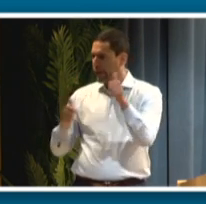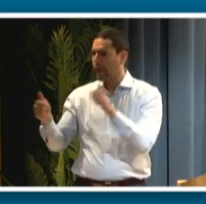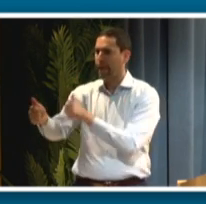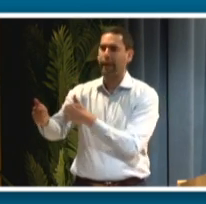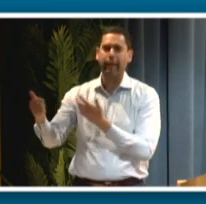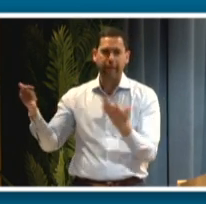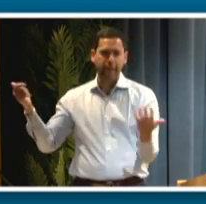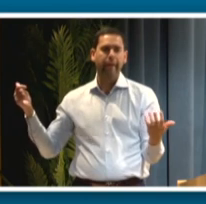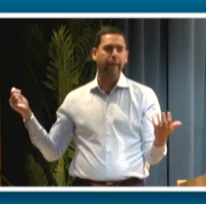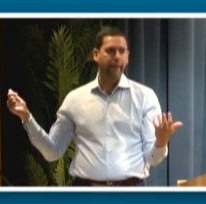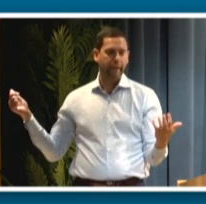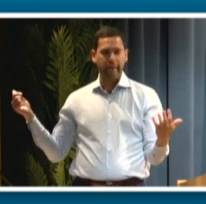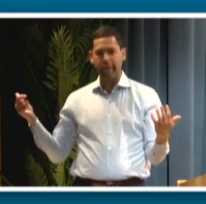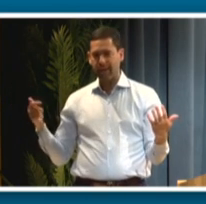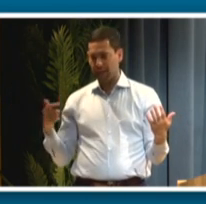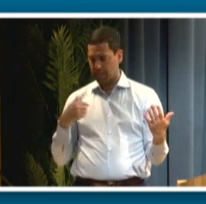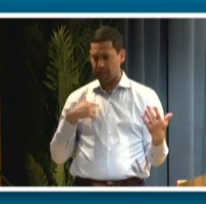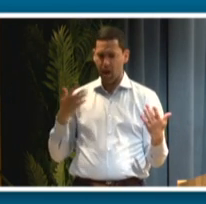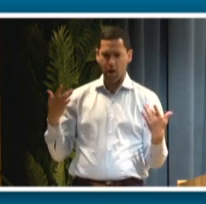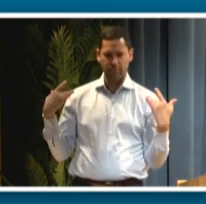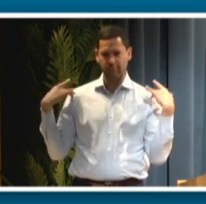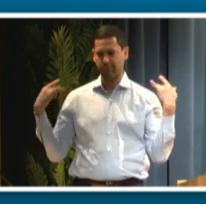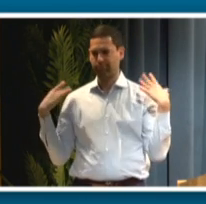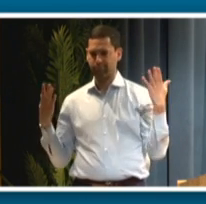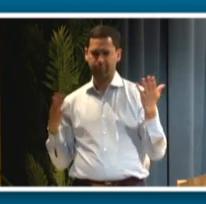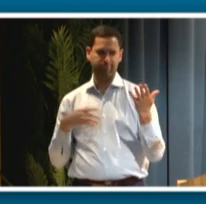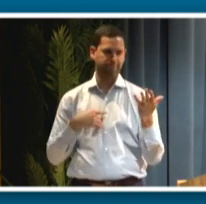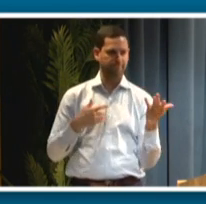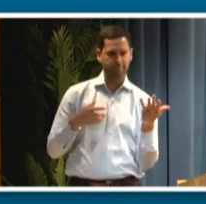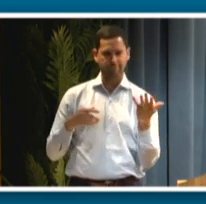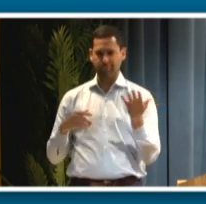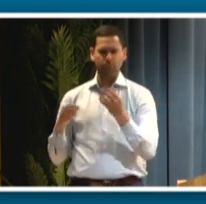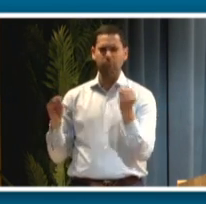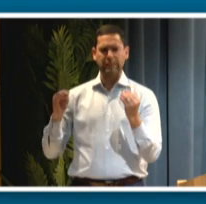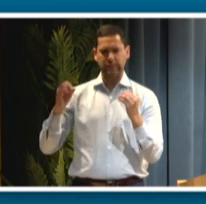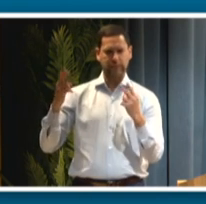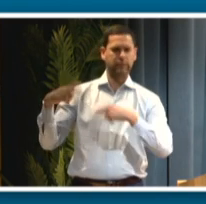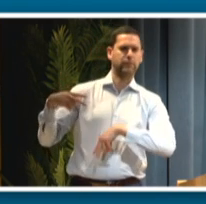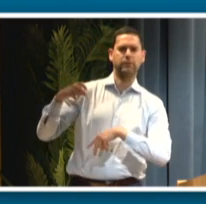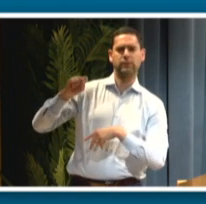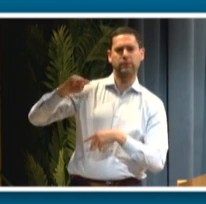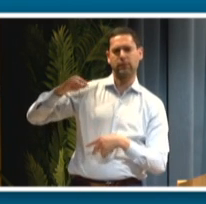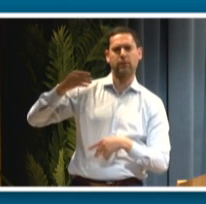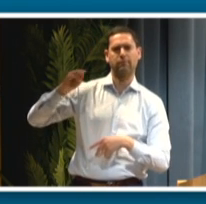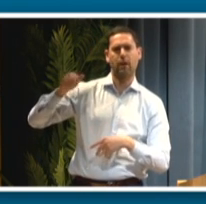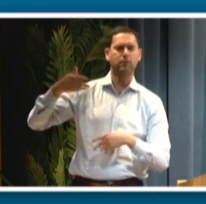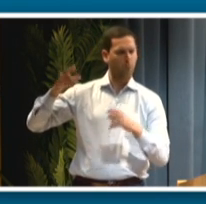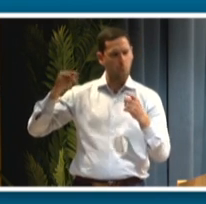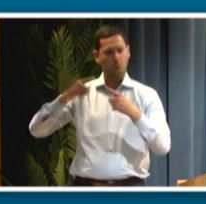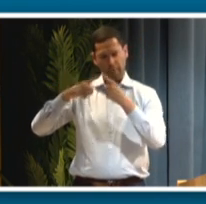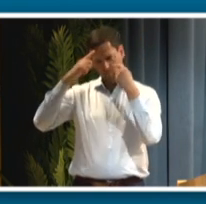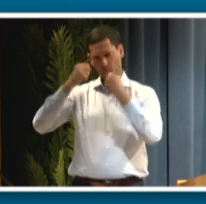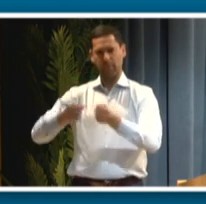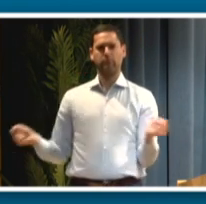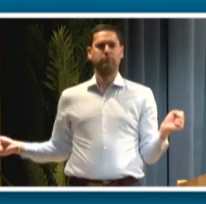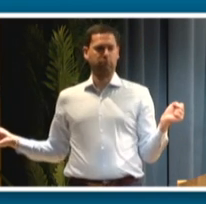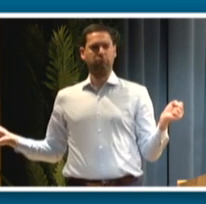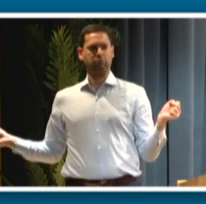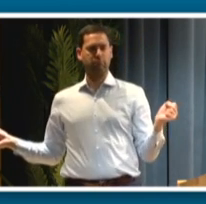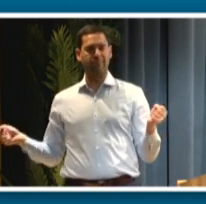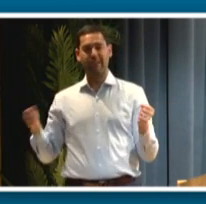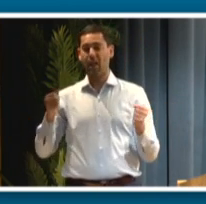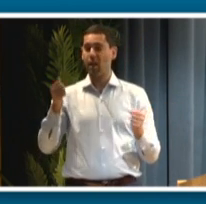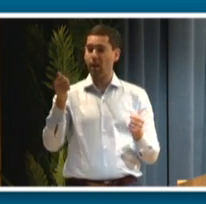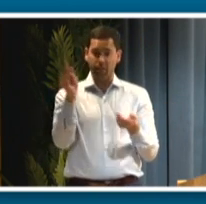just trying to, like, there's no stigma for me. It's like, this is what it is, right? And I have therapy every